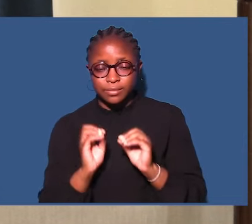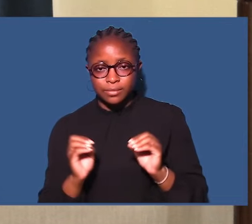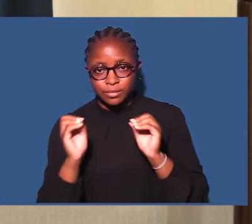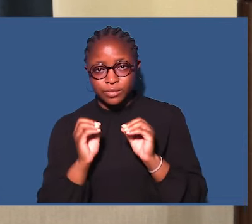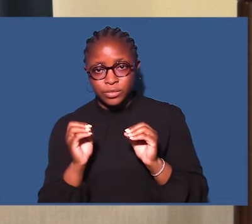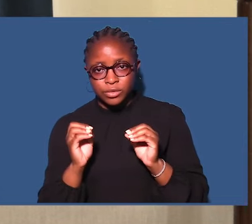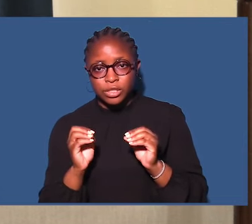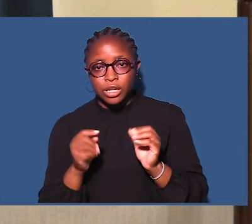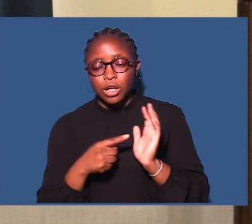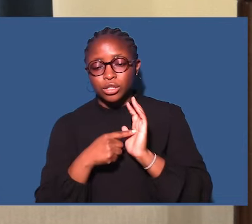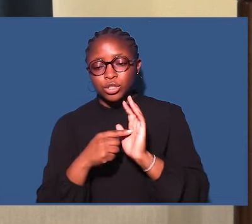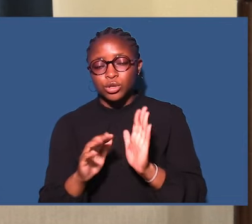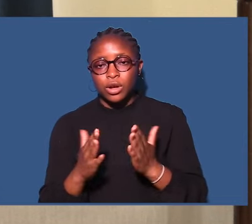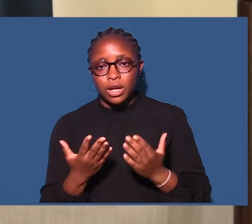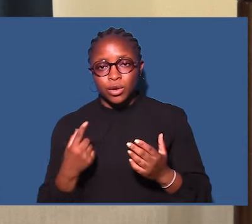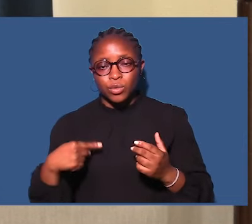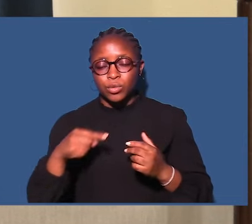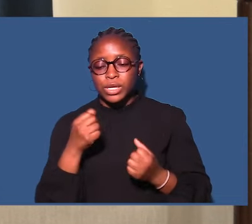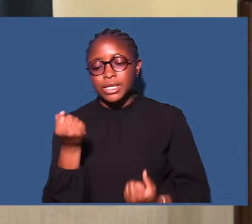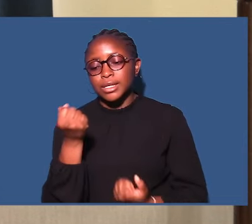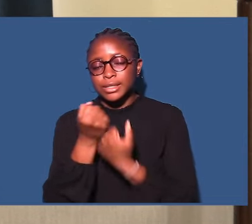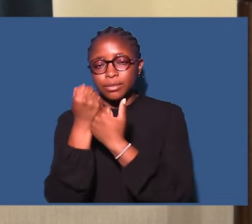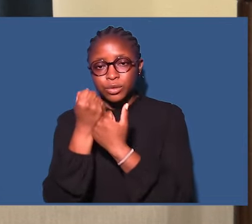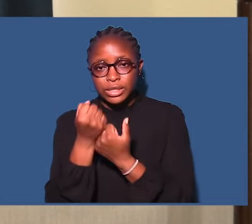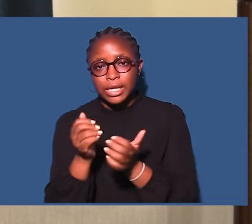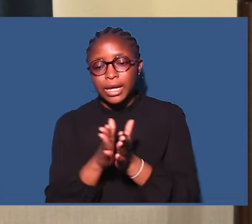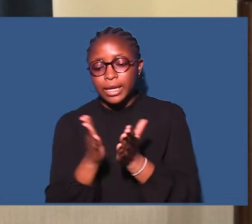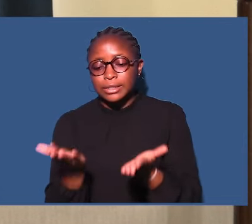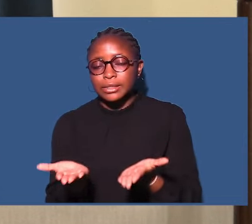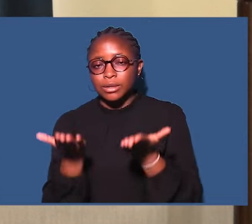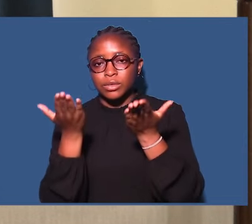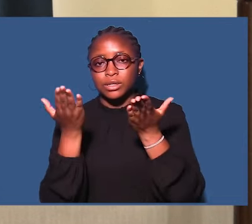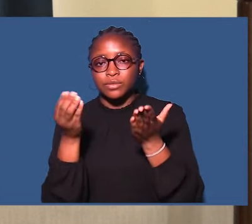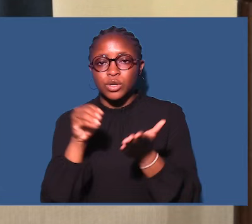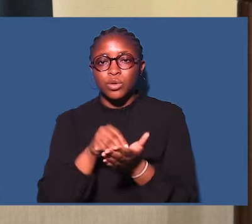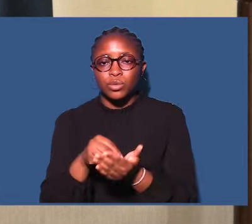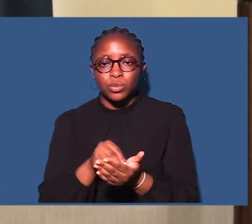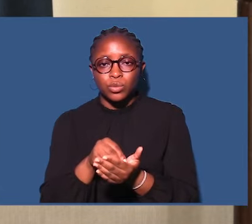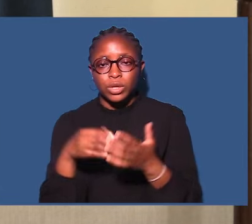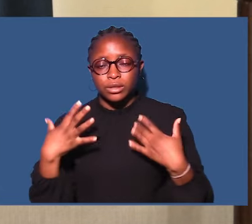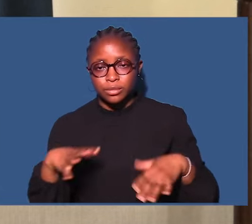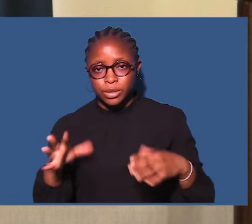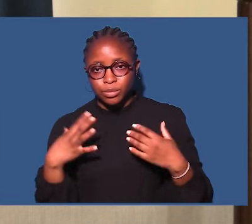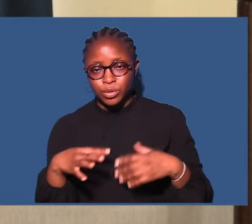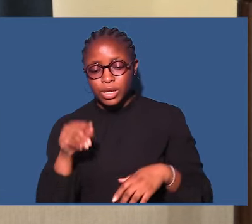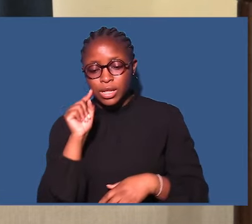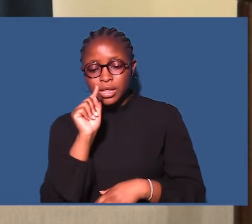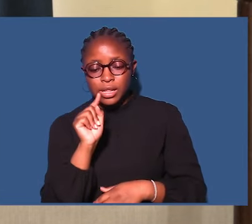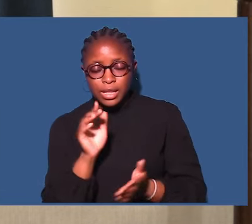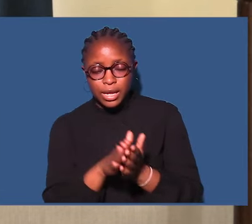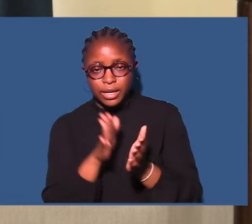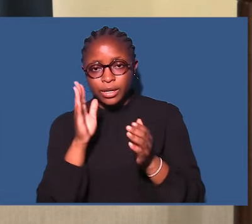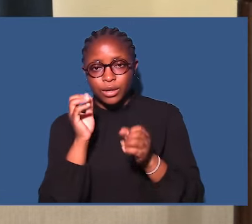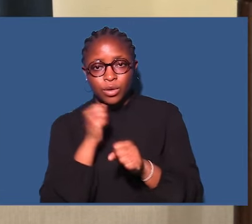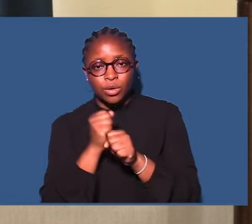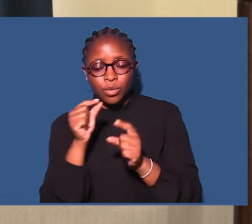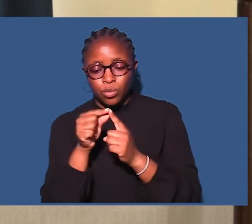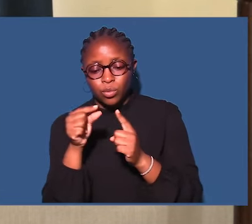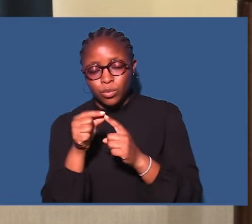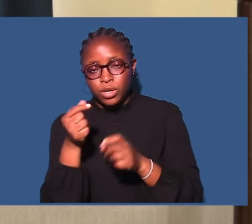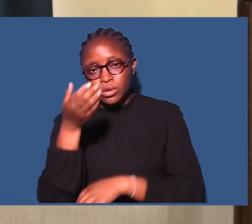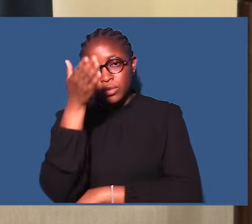uplift those who are weak, and therefore the word of God will continue to have